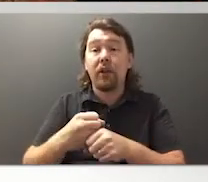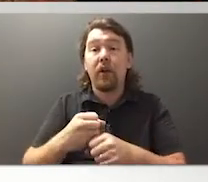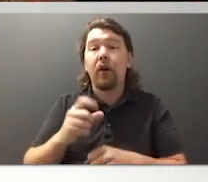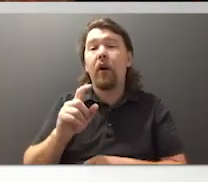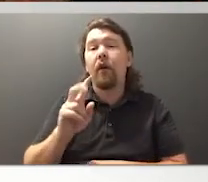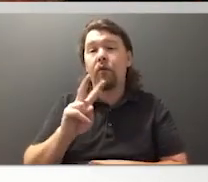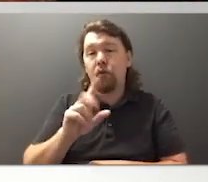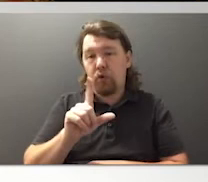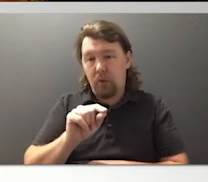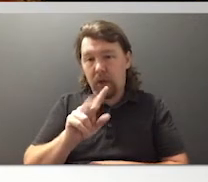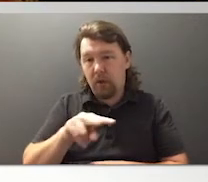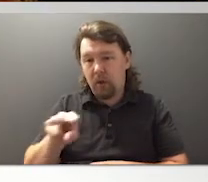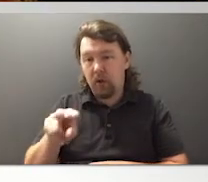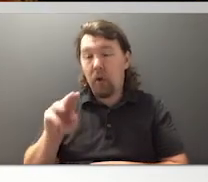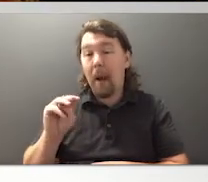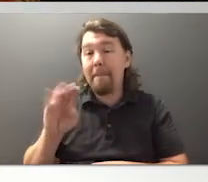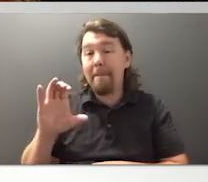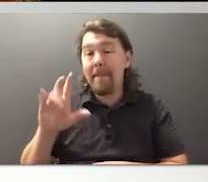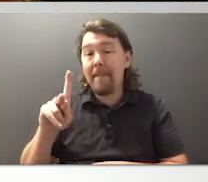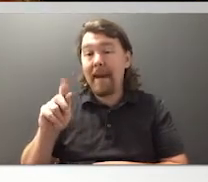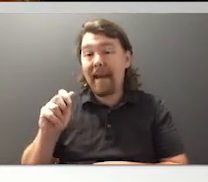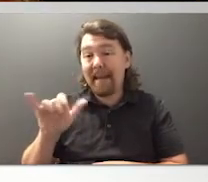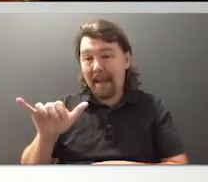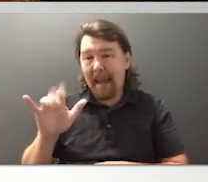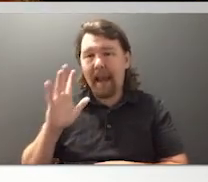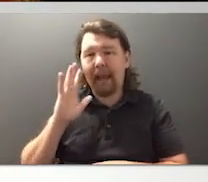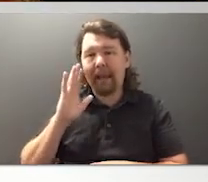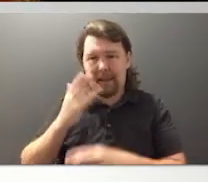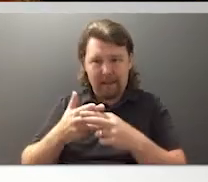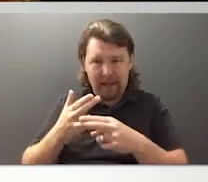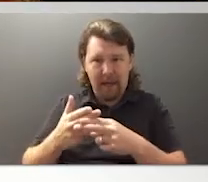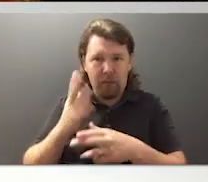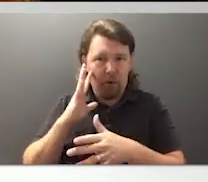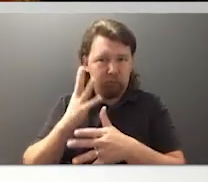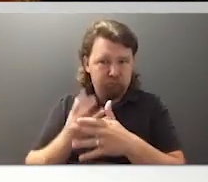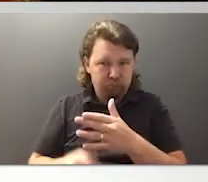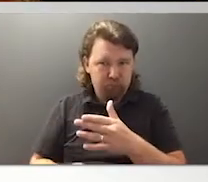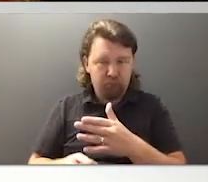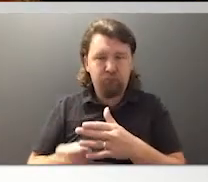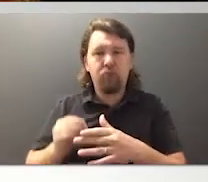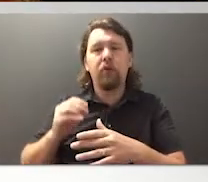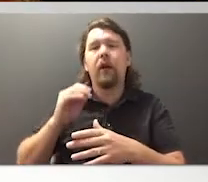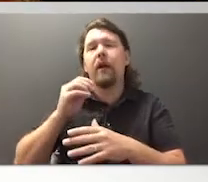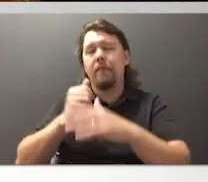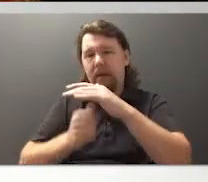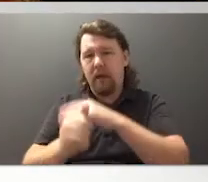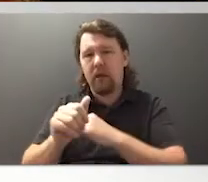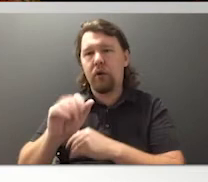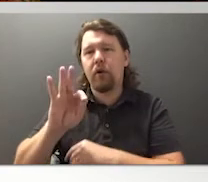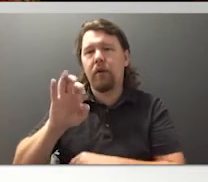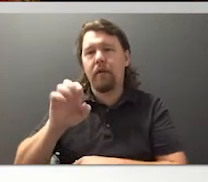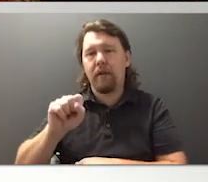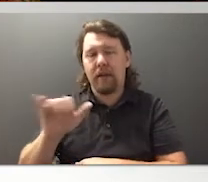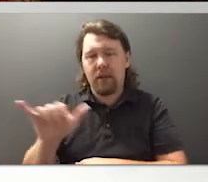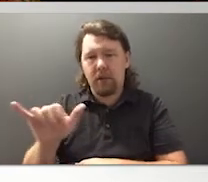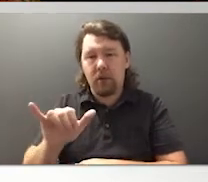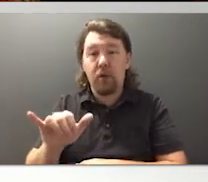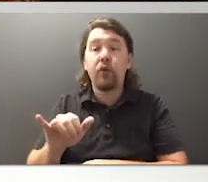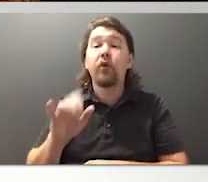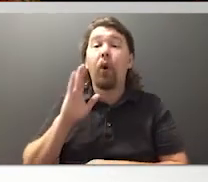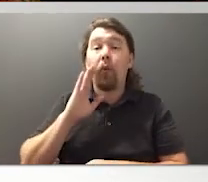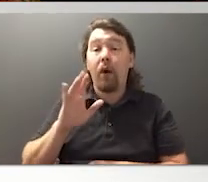will sunset and roll into that track as well, that arm as well. So FES will be